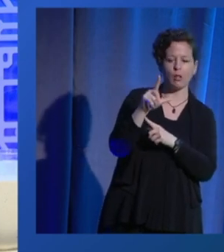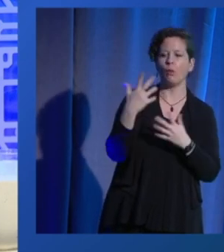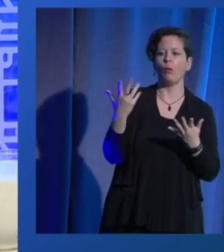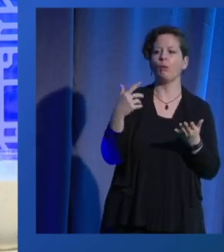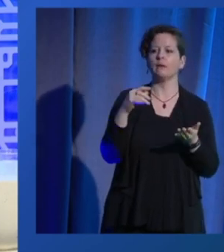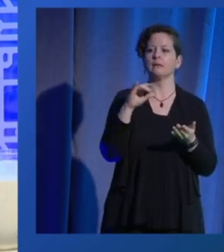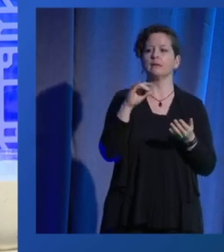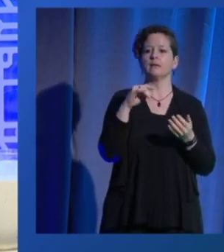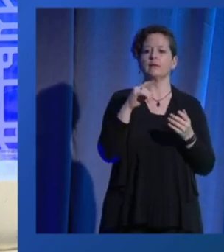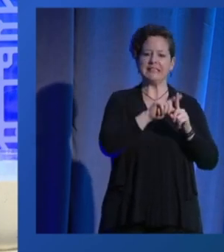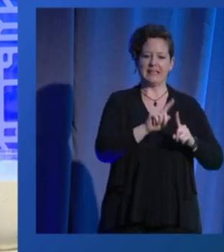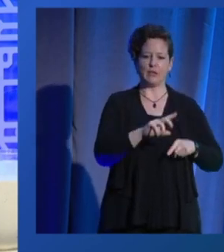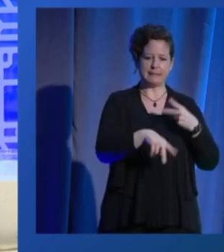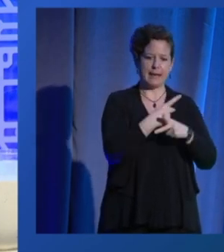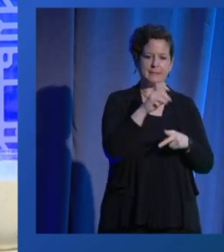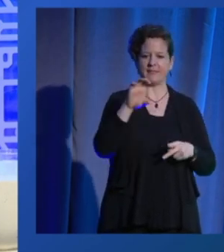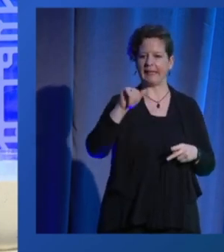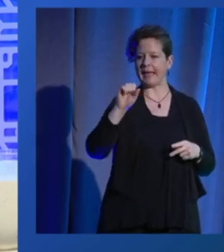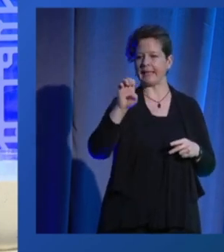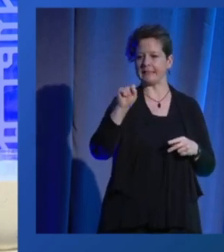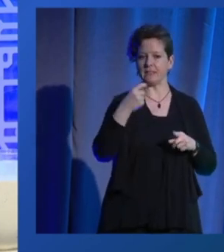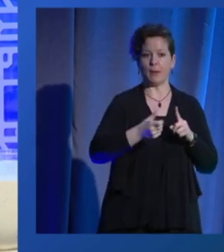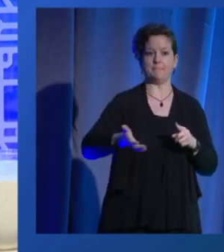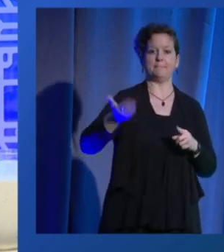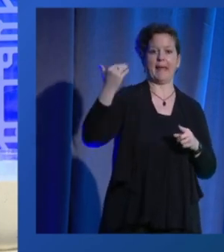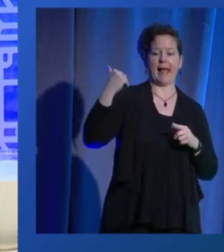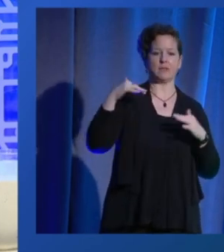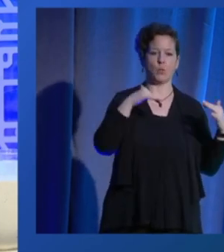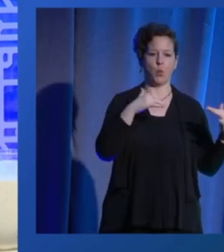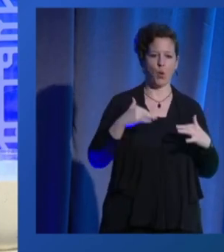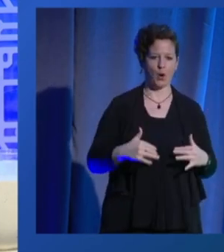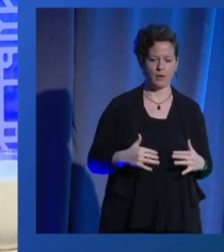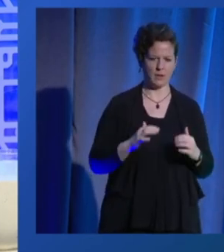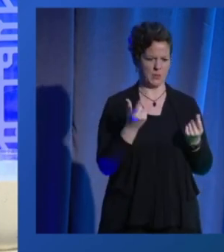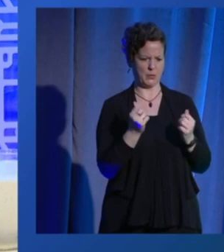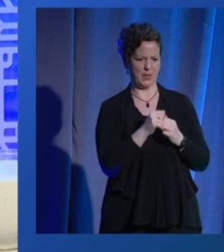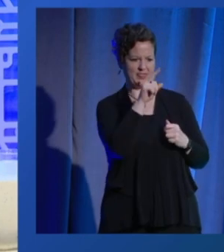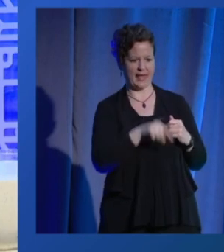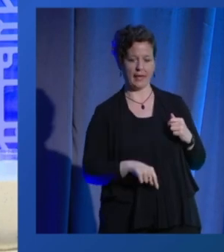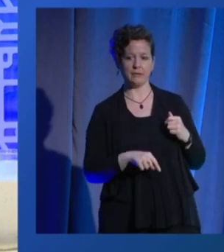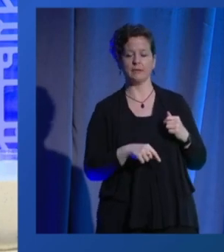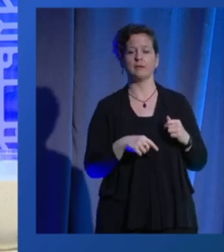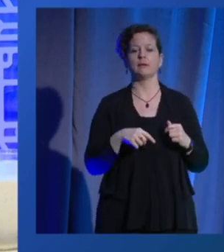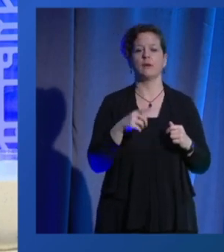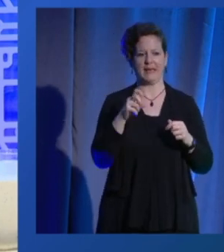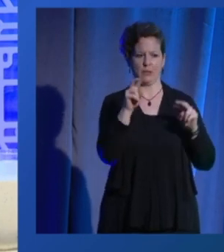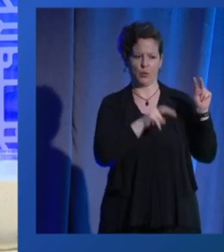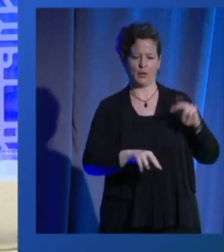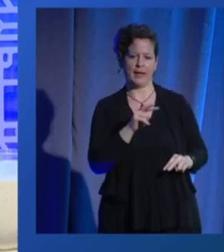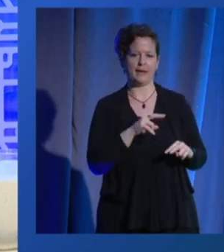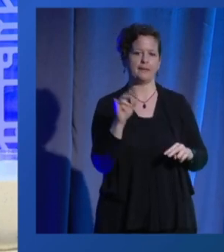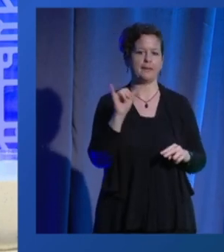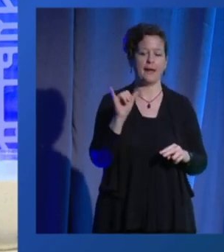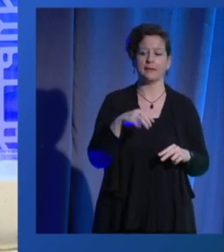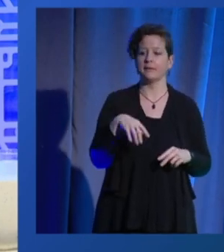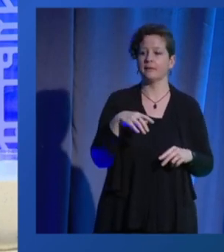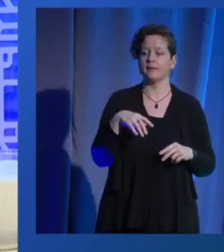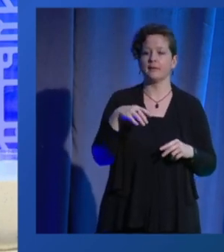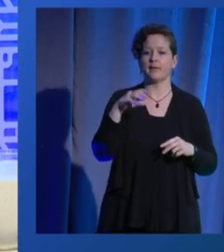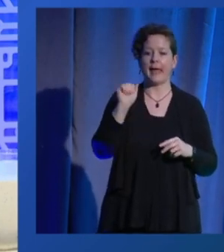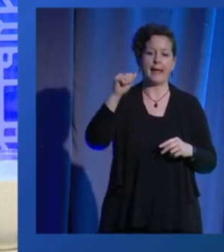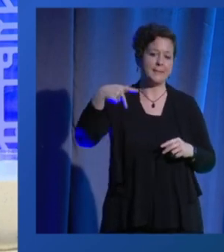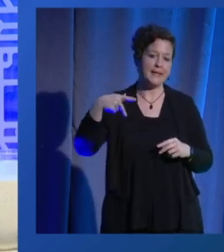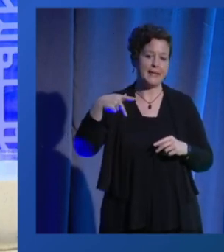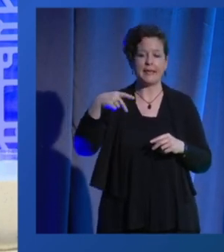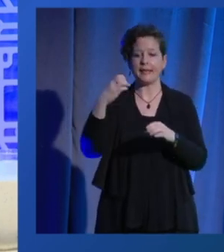um cases from past Warfare and if you think about everything whether it's the AP Calculus test or anything